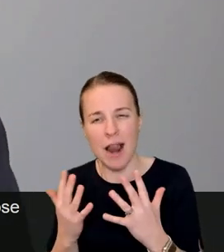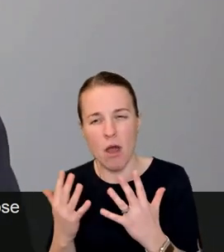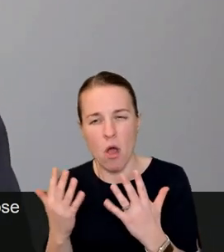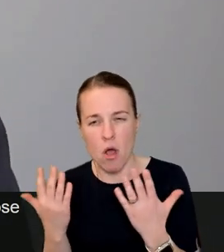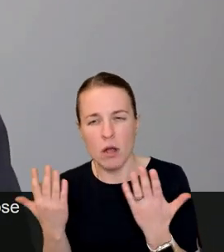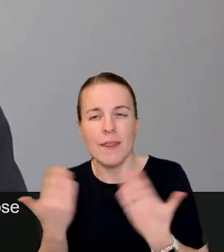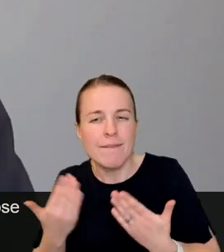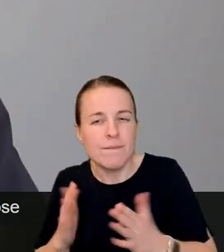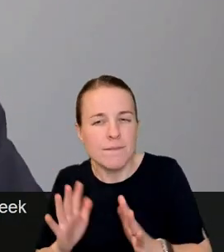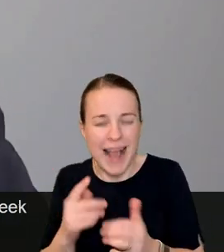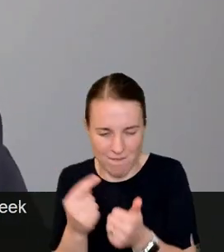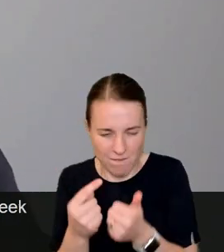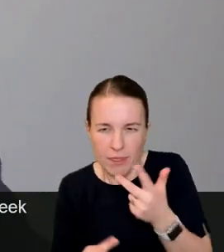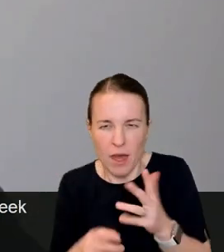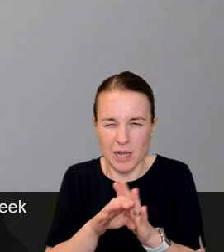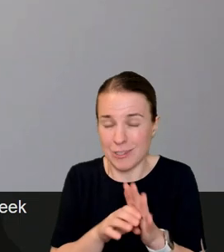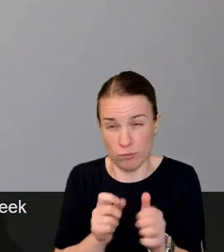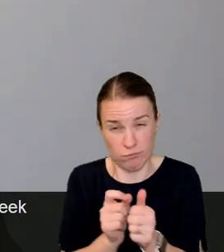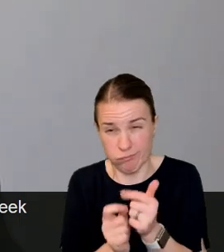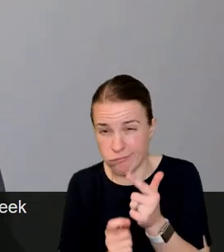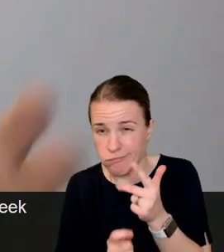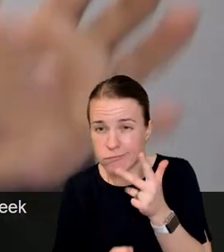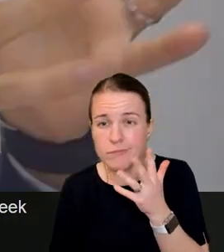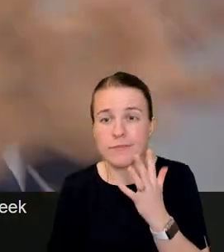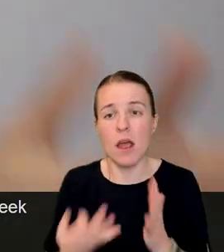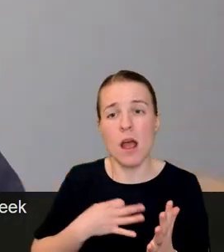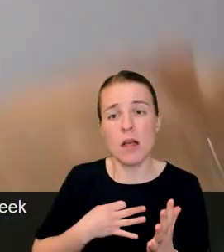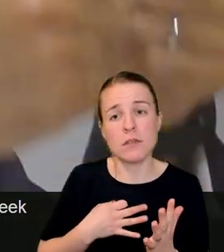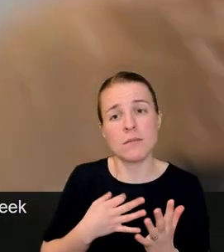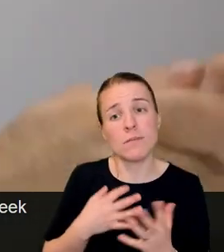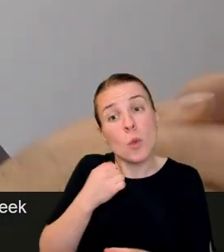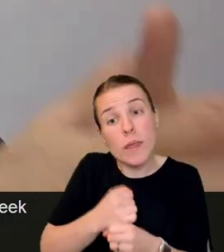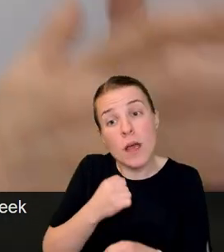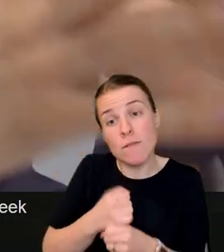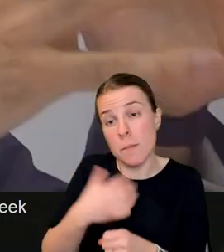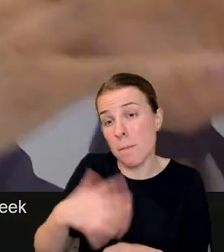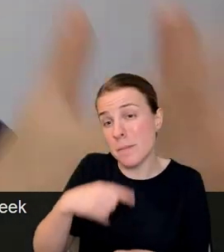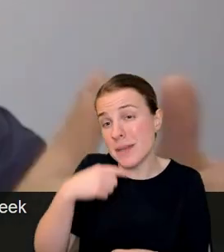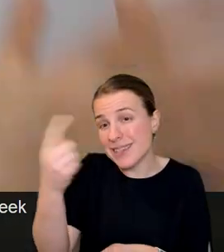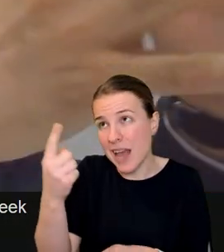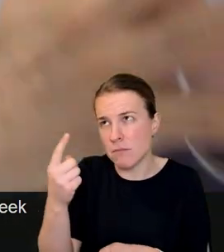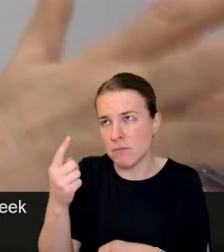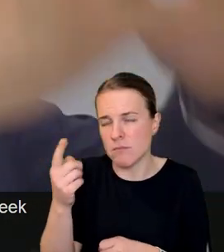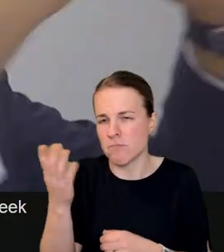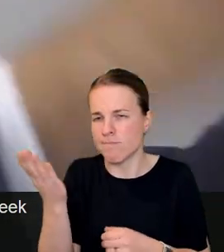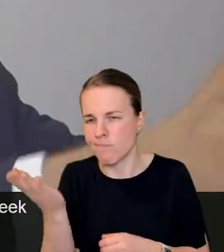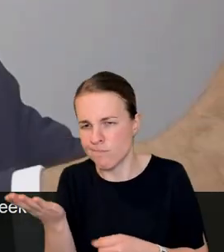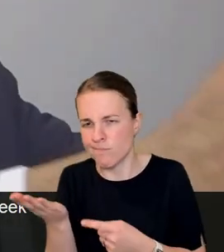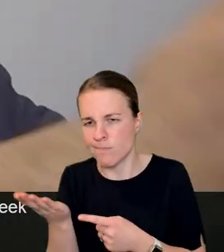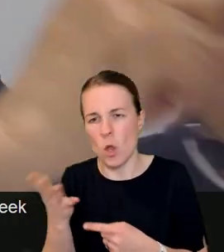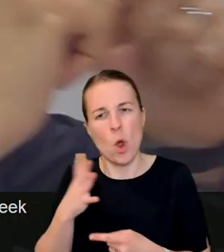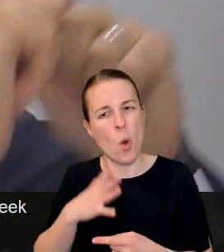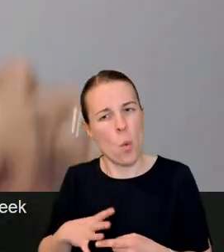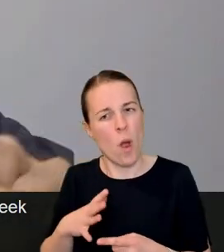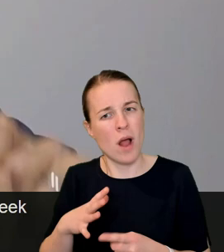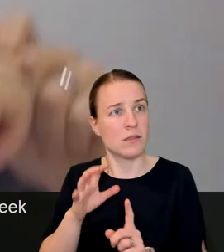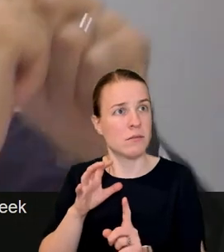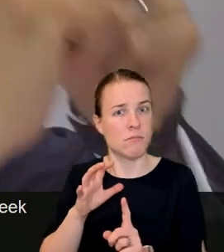they've attached. What we're saying to the government is, on the one hand, you're saying you want to give other parts of the country